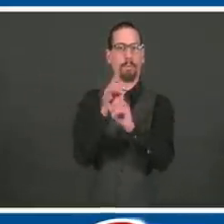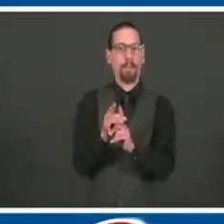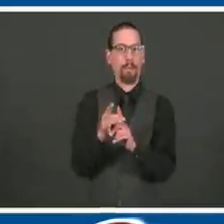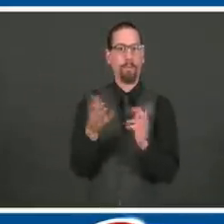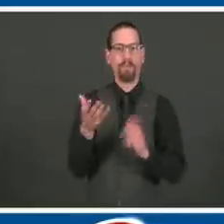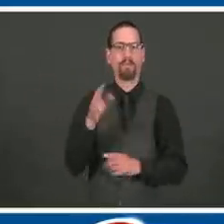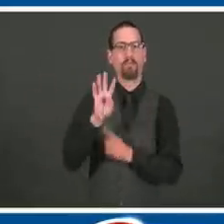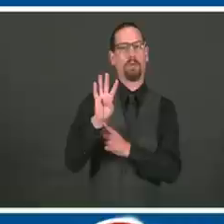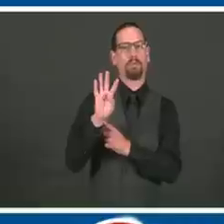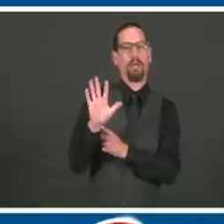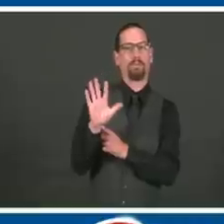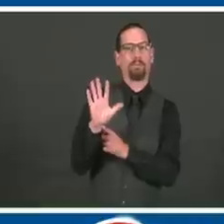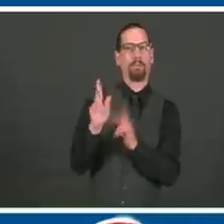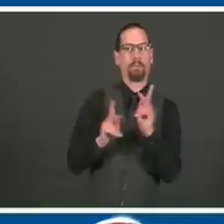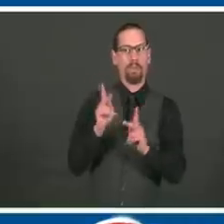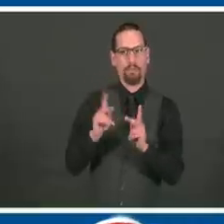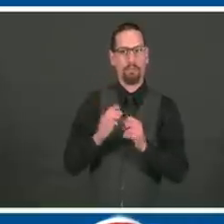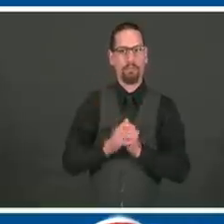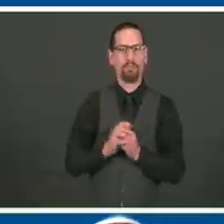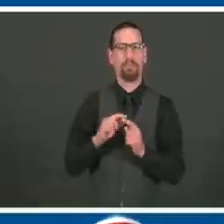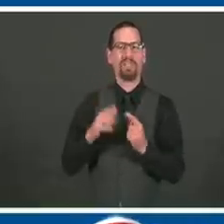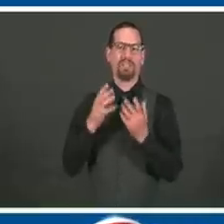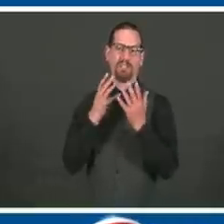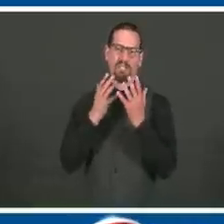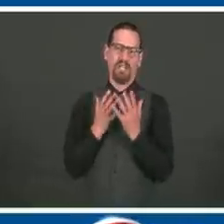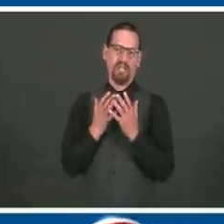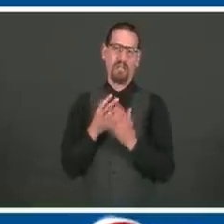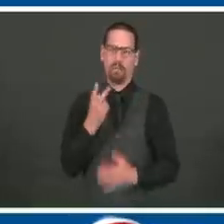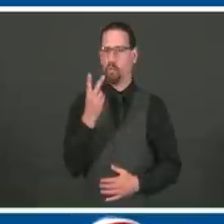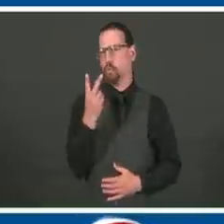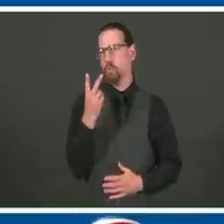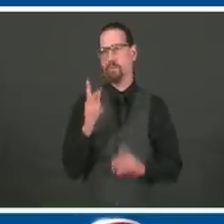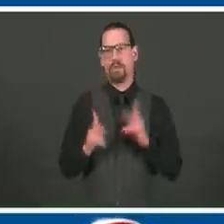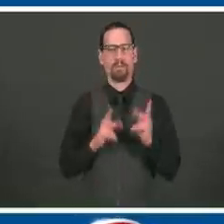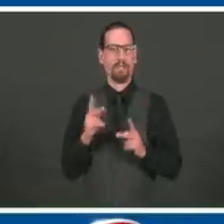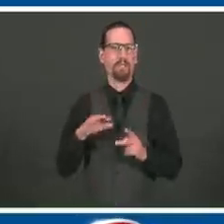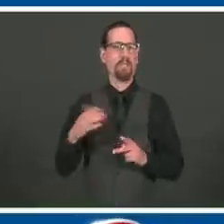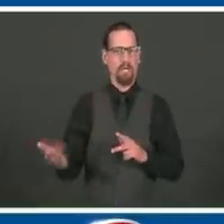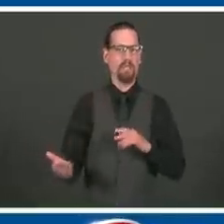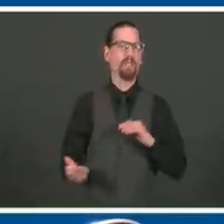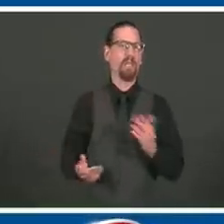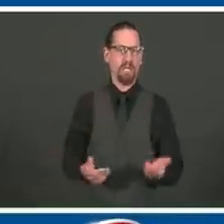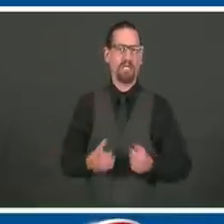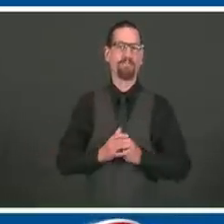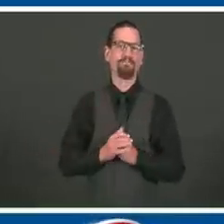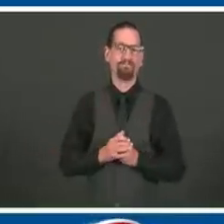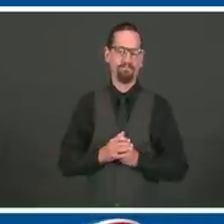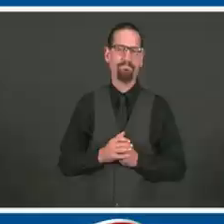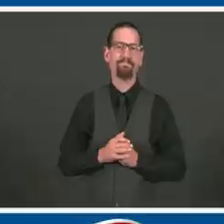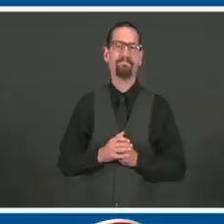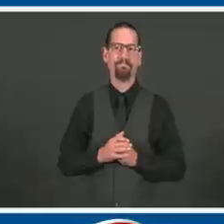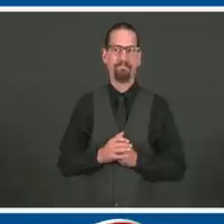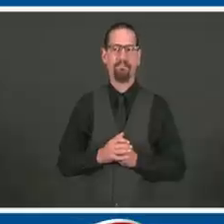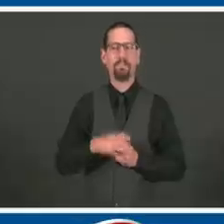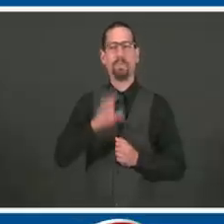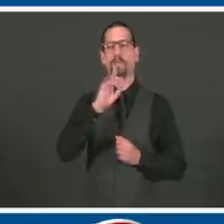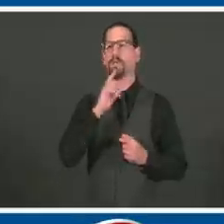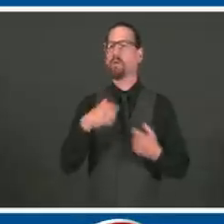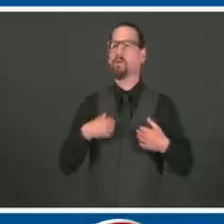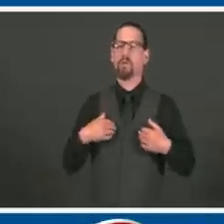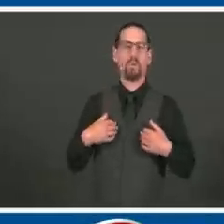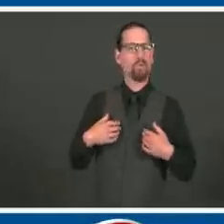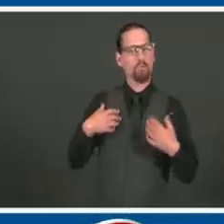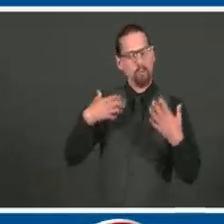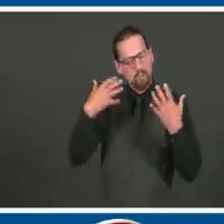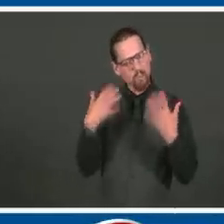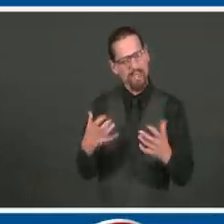sadly, another 2 deaths. I can't wait for the day that we don't have deaths to report, and it's a